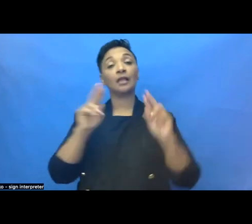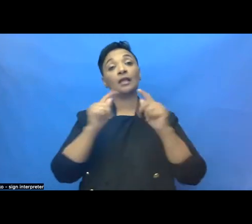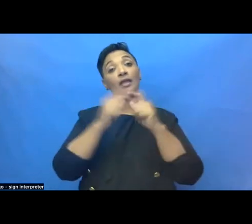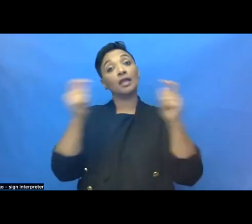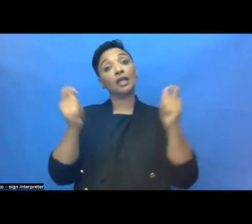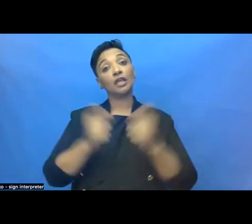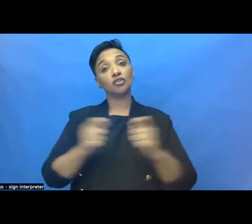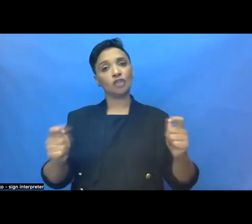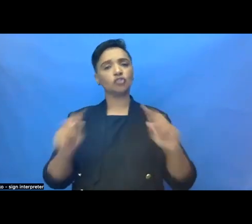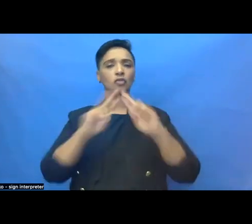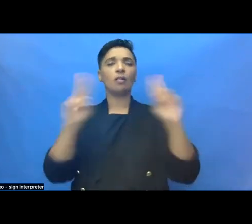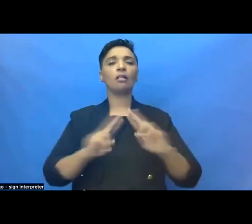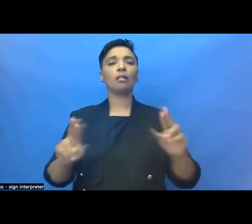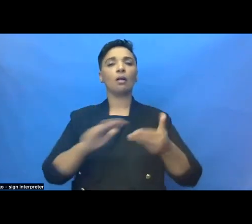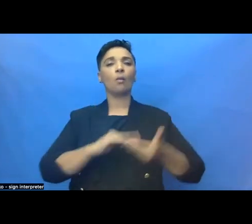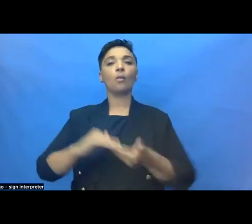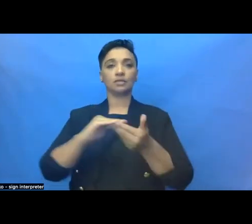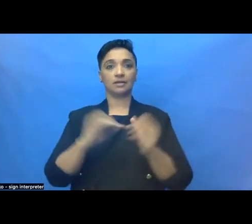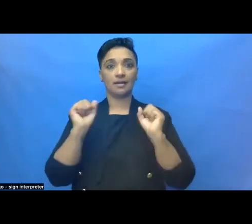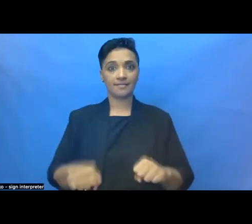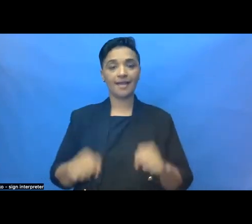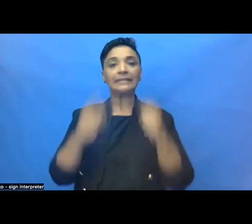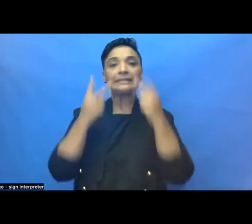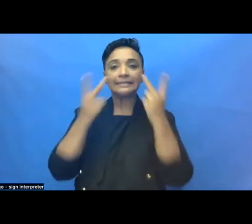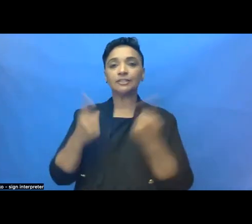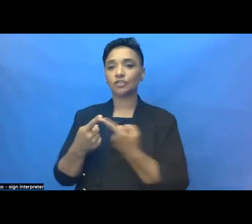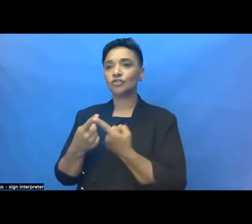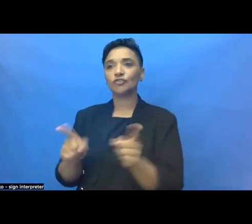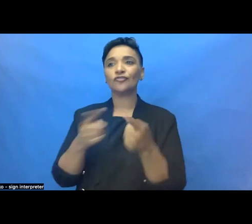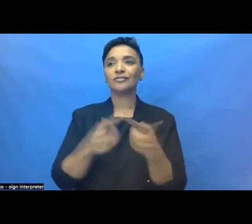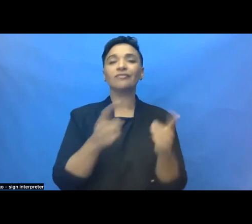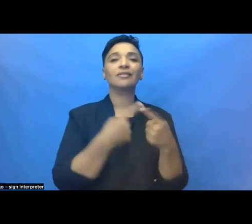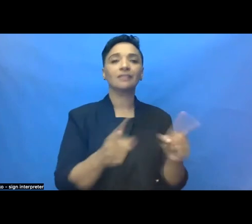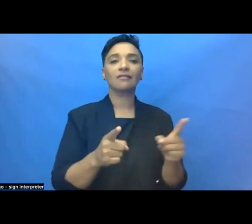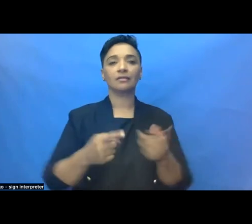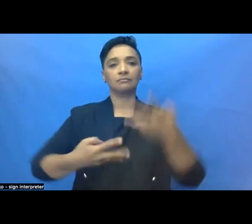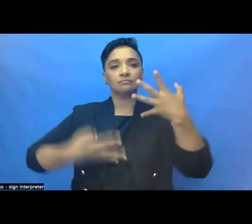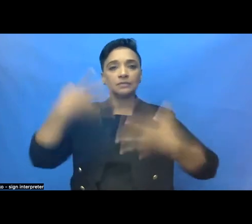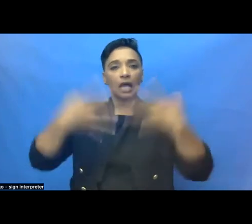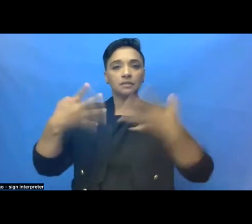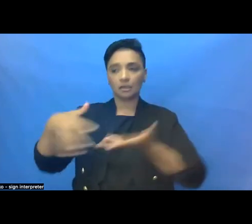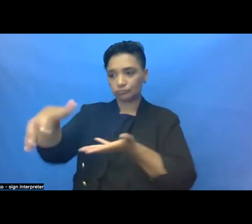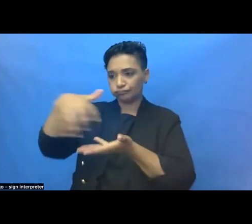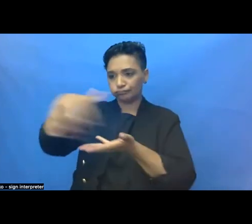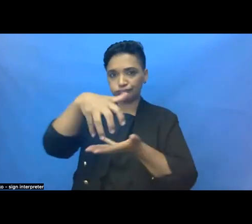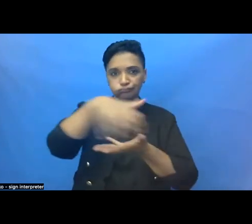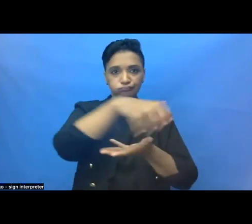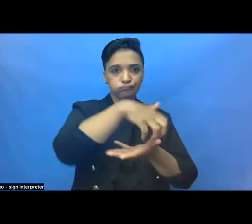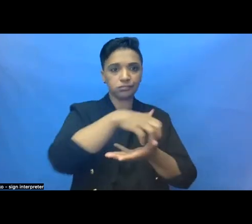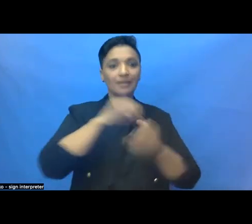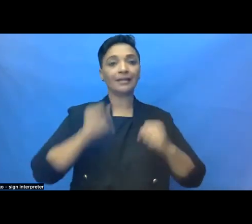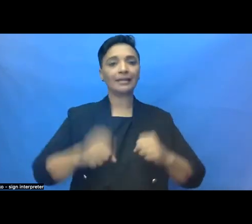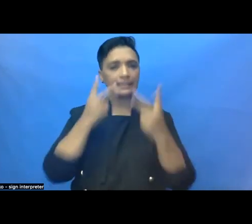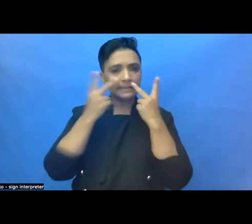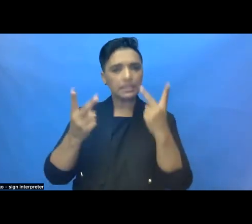are able to organize the different kind of monitoring and data collection about the situation of Ukrainian